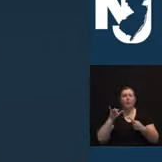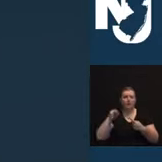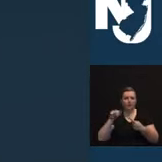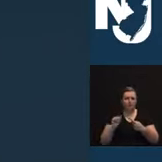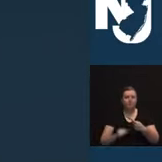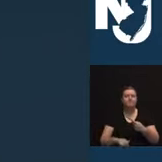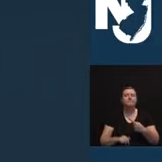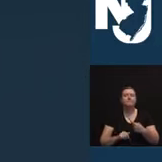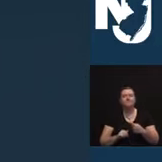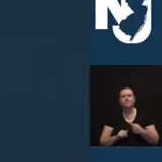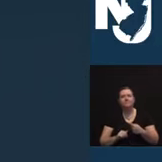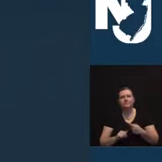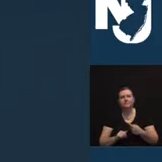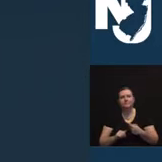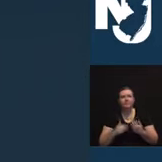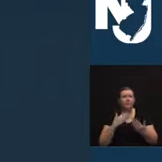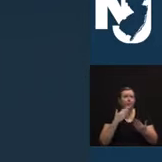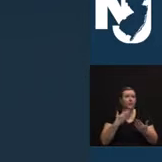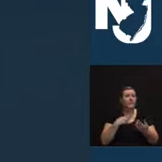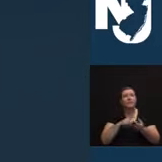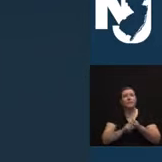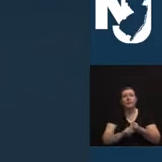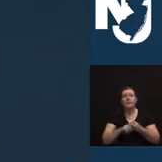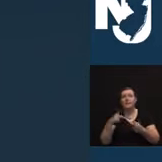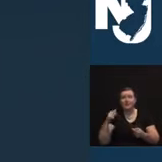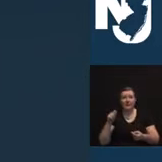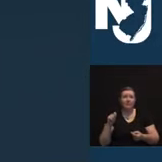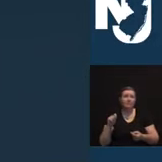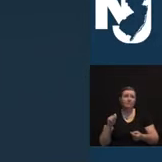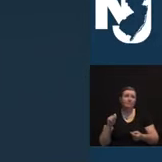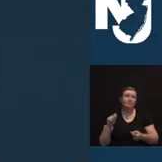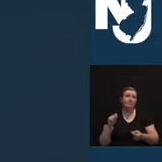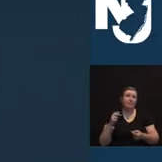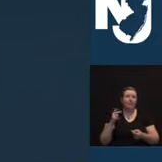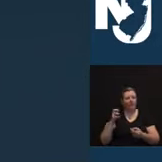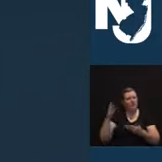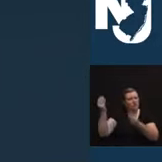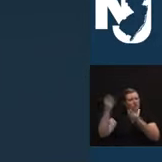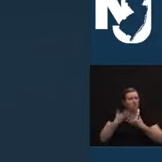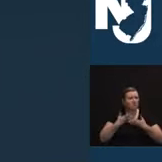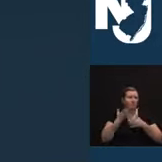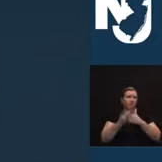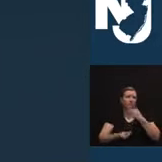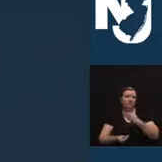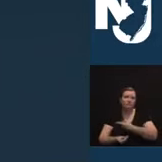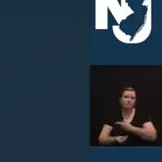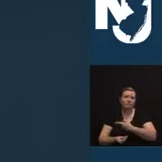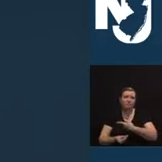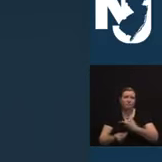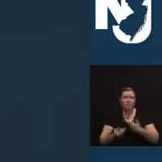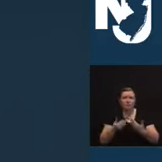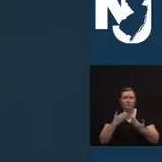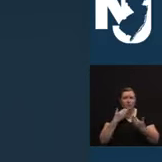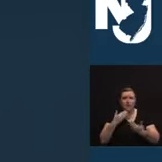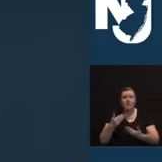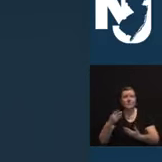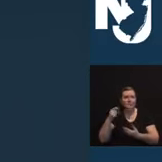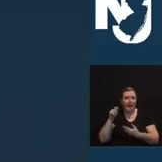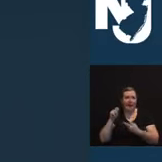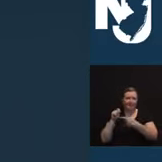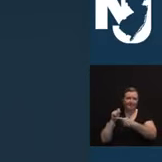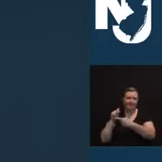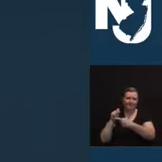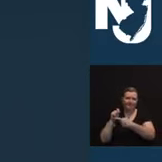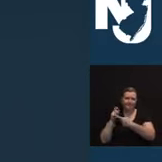friend Peg Schaefer for bringing Pat's passing to my attention. We thank Pat for her years of service to the children in